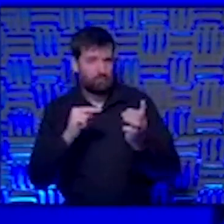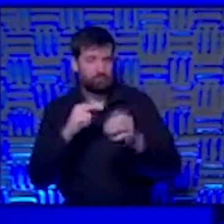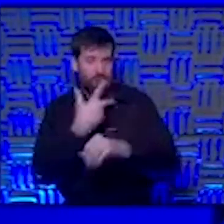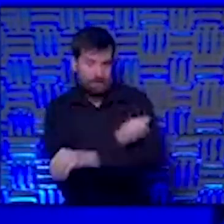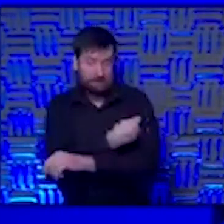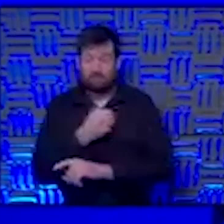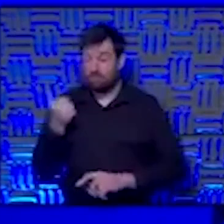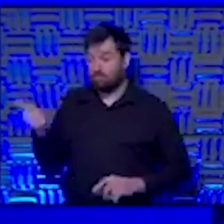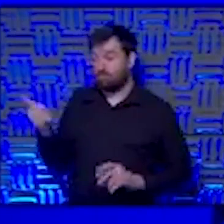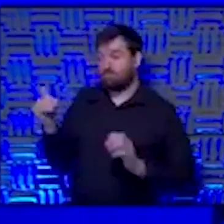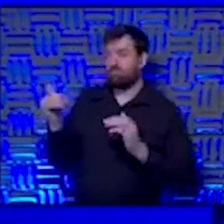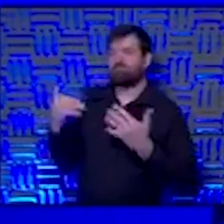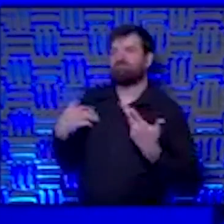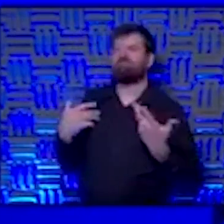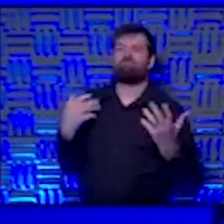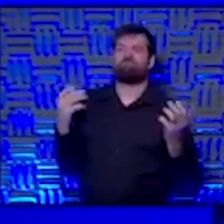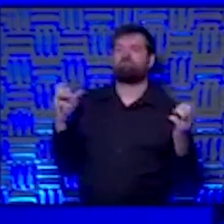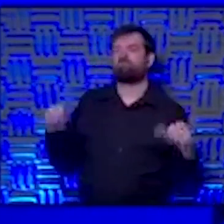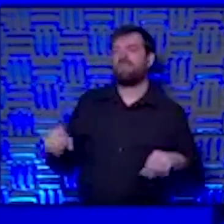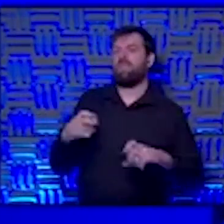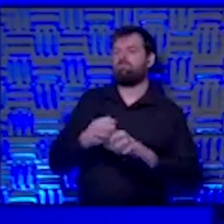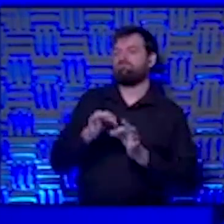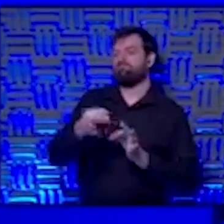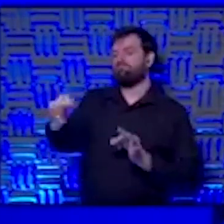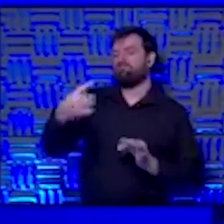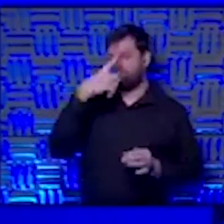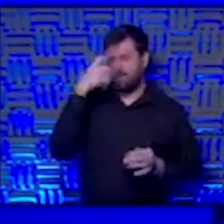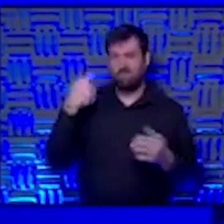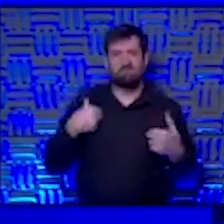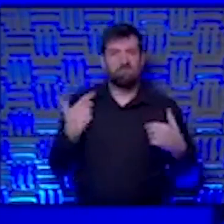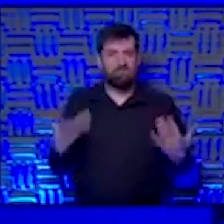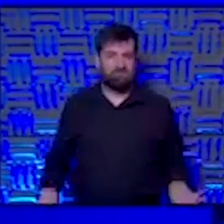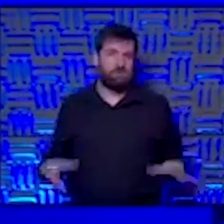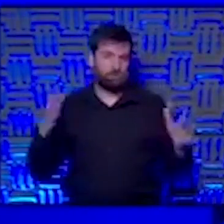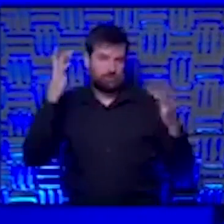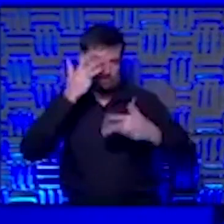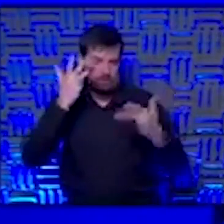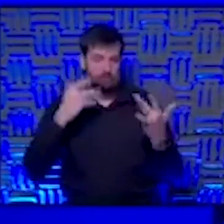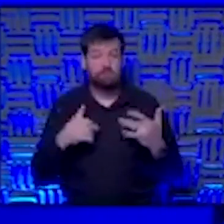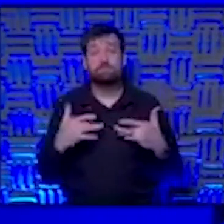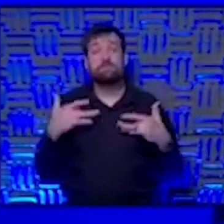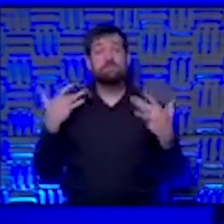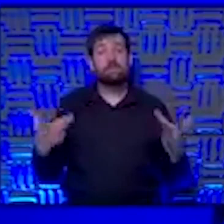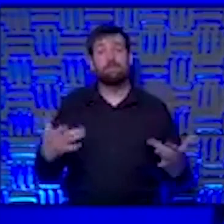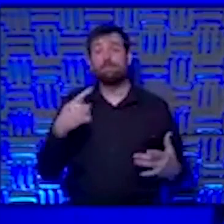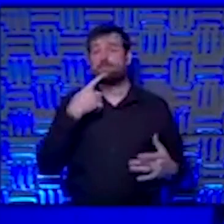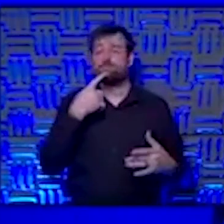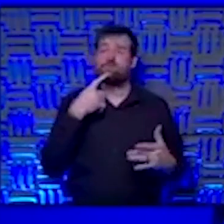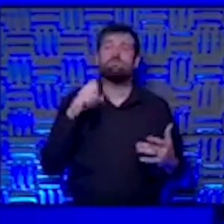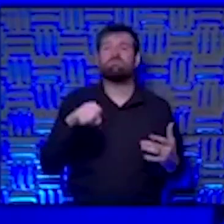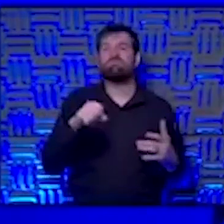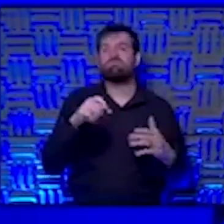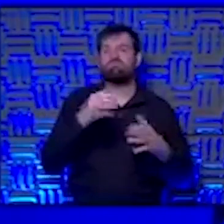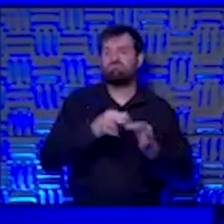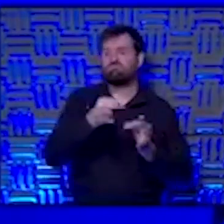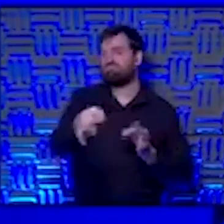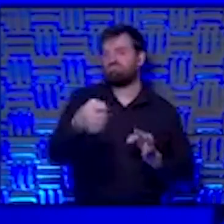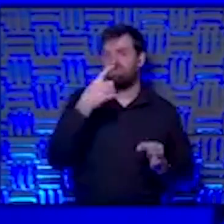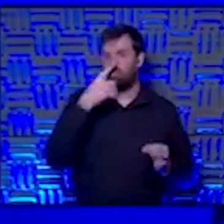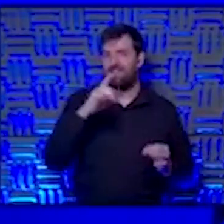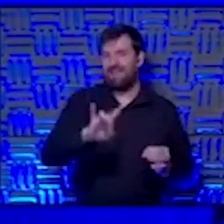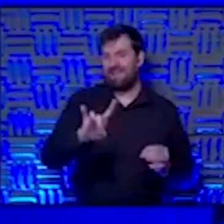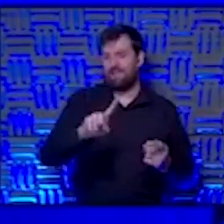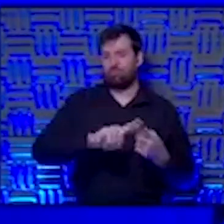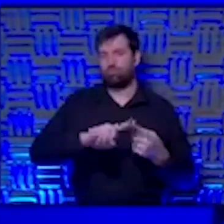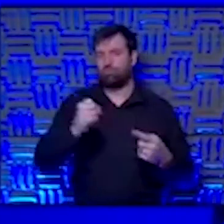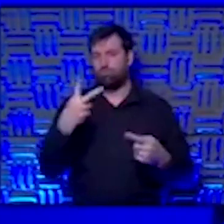he actually said, well, I can actually defer and give it to somebody who needs it more because I've actually had it. So typically we would say, yeah, defer for 8 or 12 weeks